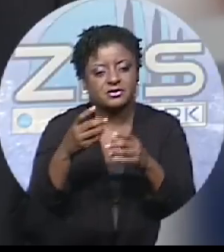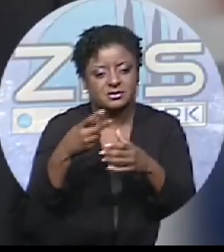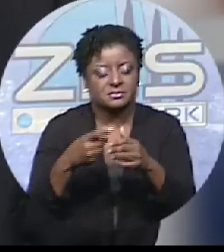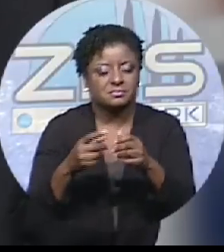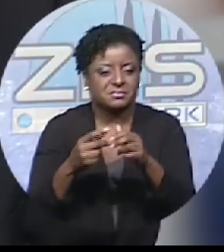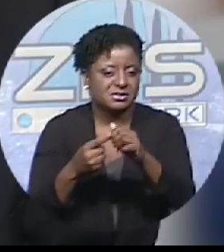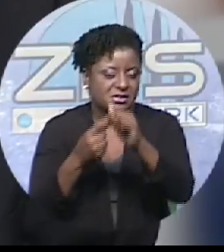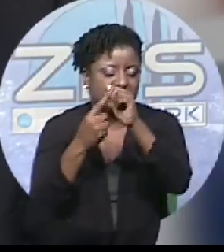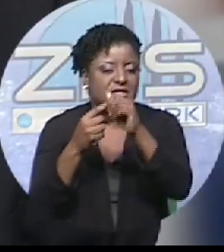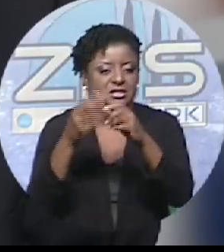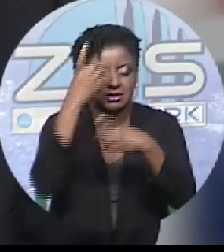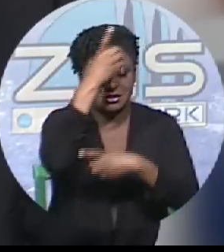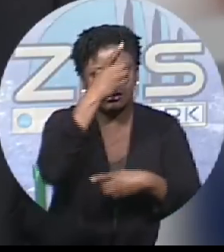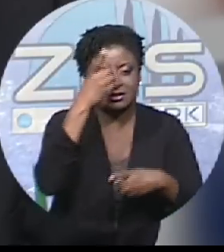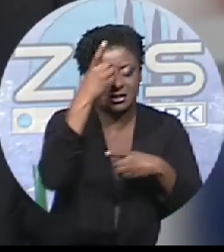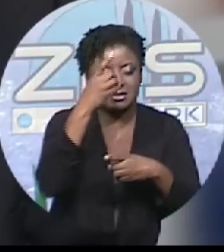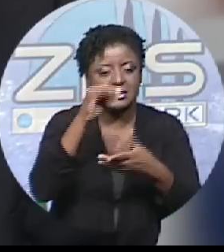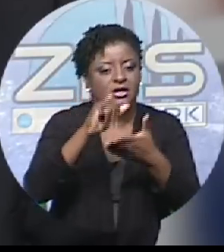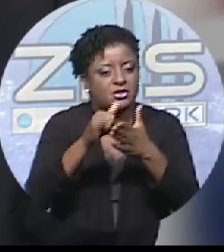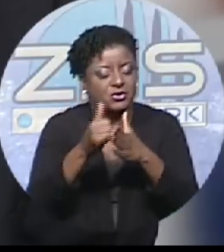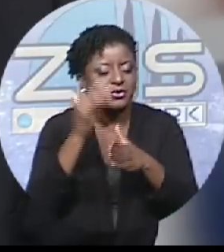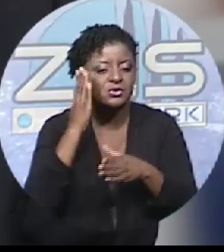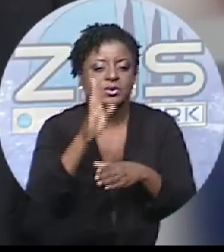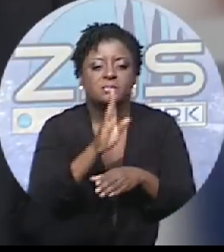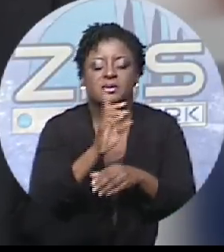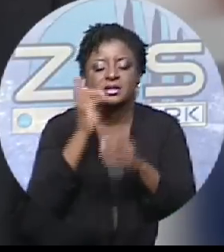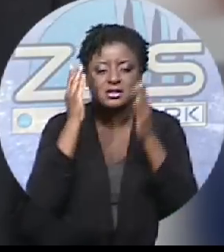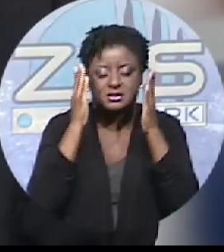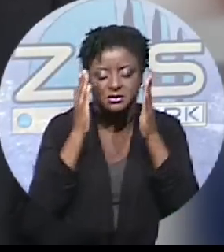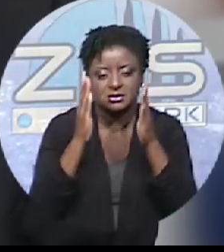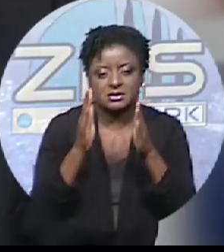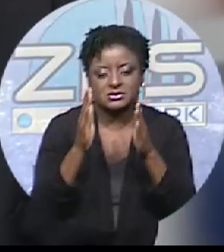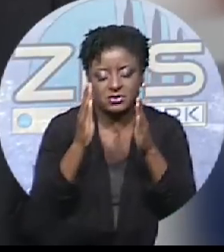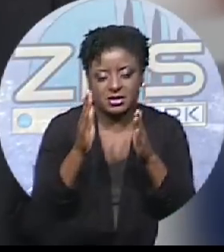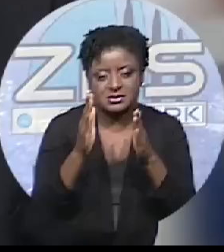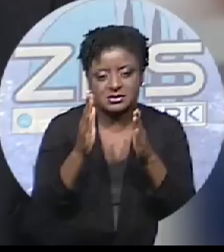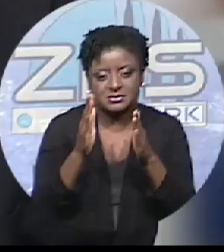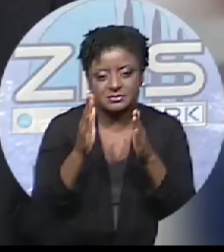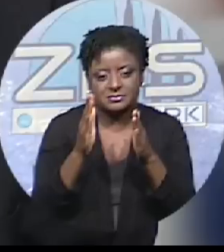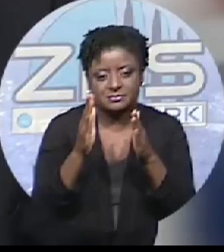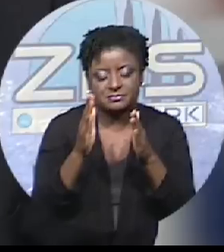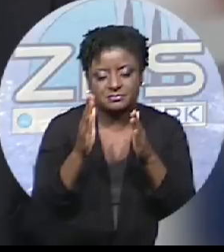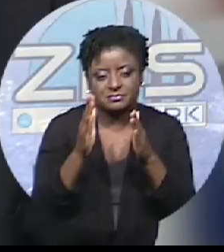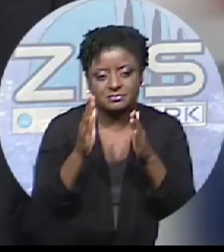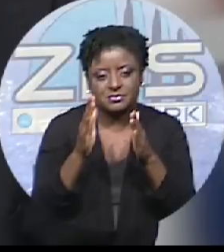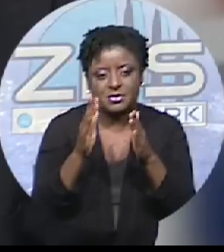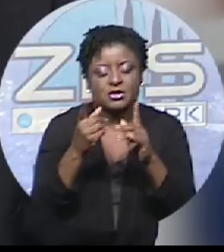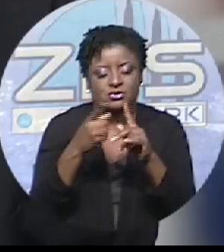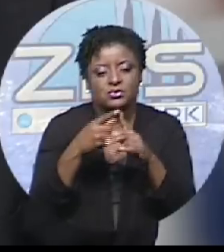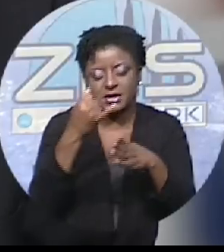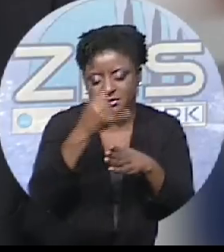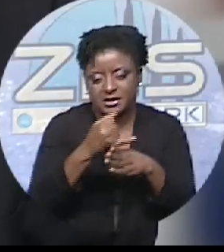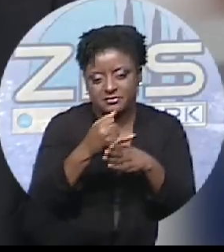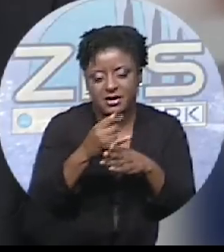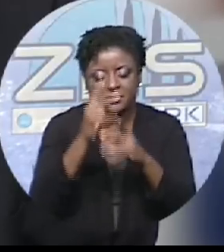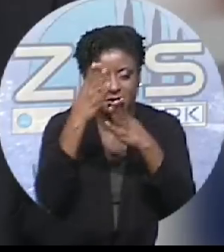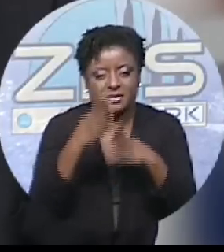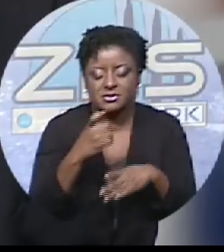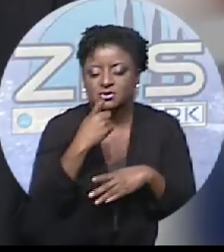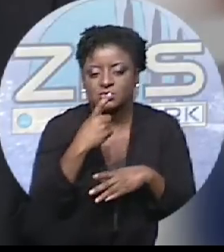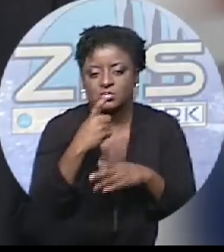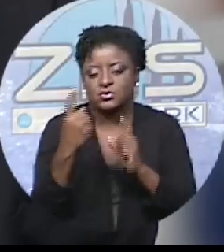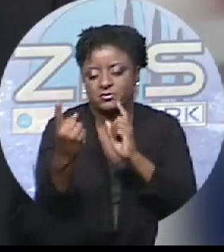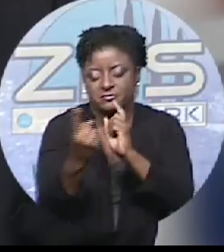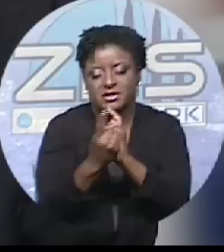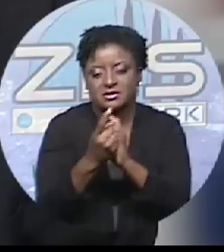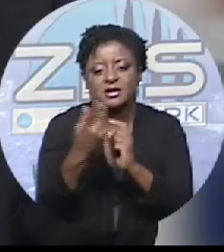addressed and there will be funding in order to provide those services to Bahamians who fit the guidelines and the criteria to access those services. Then